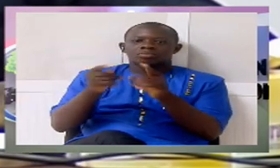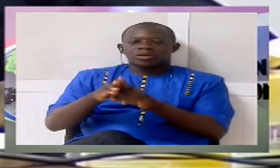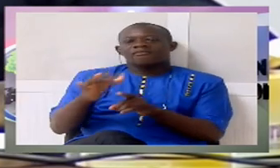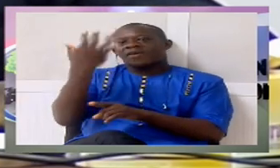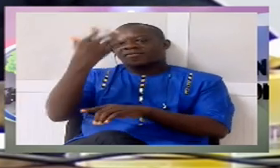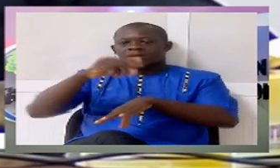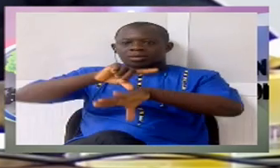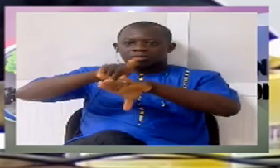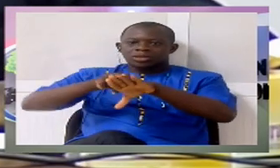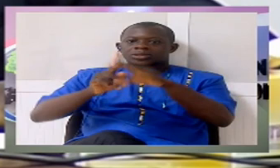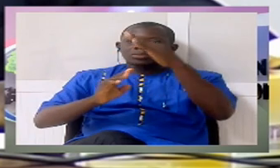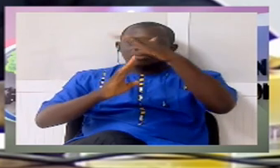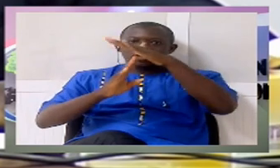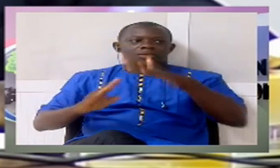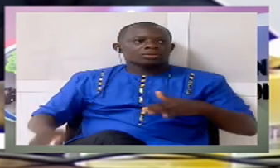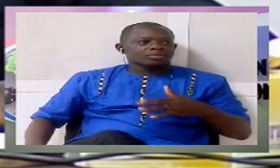5 minutes.